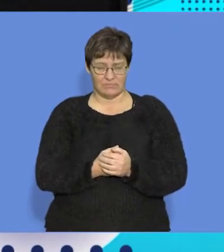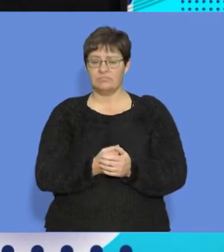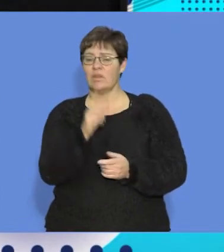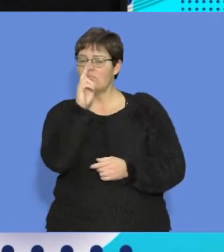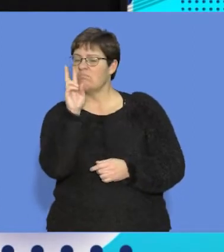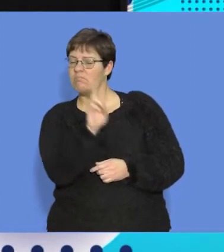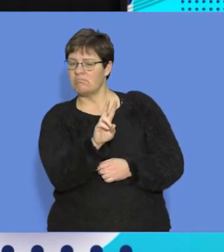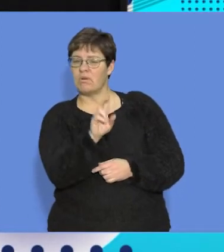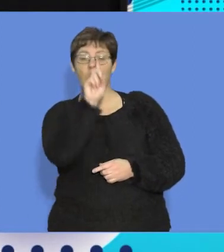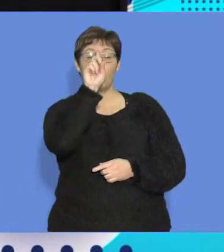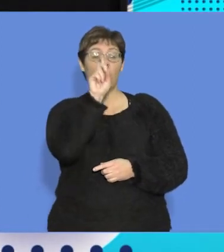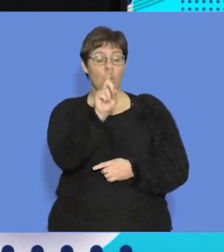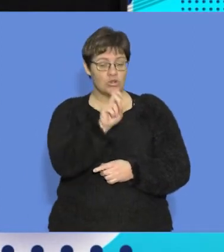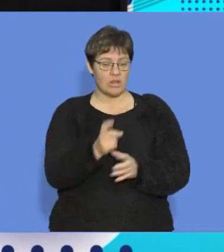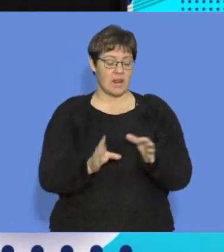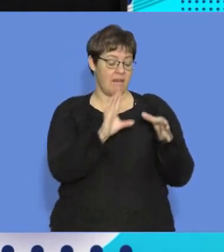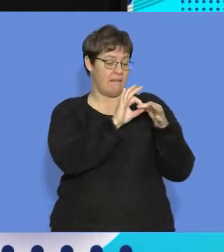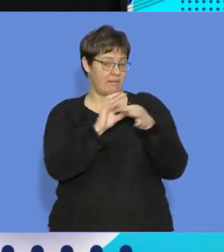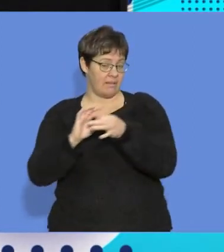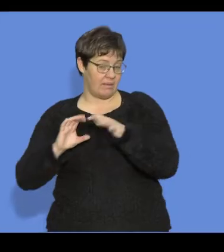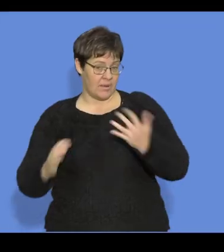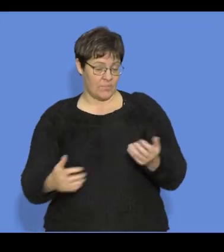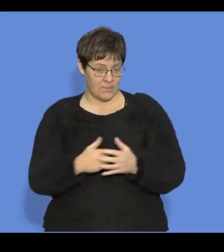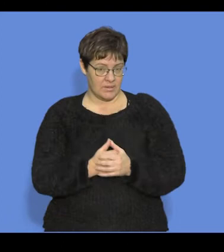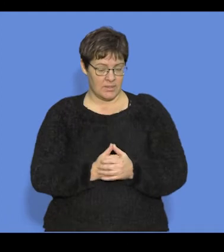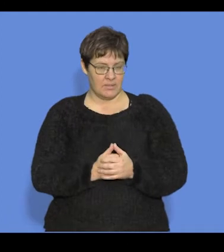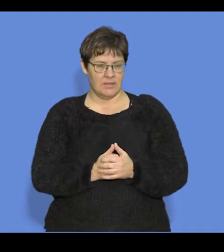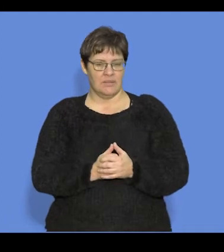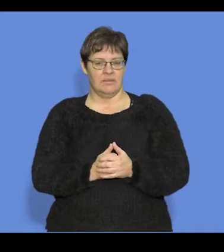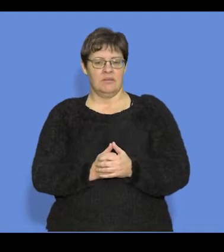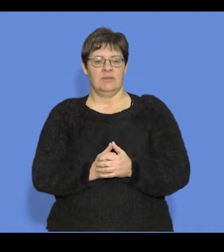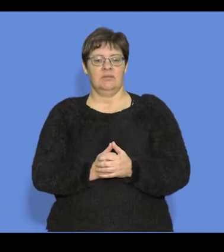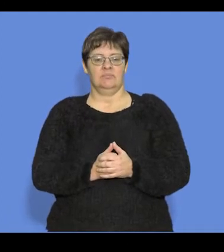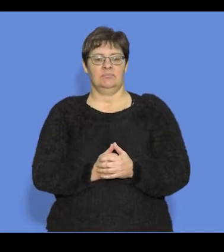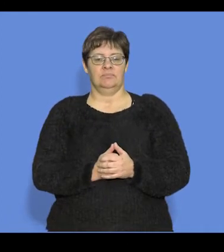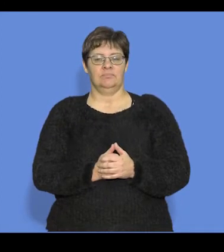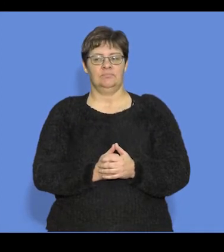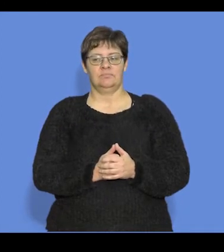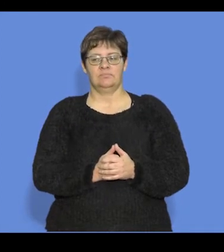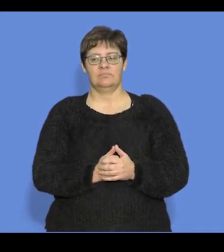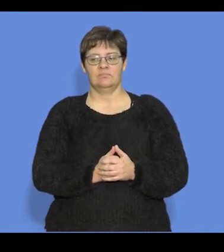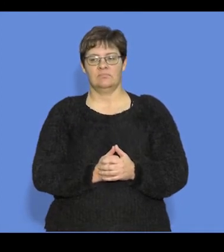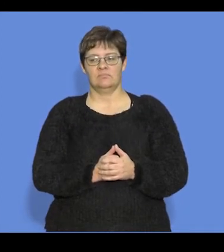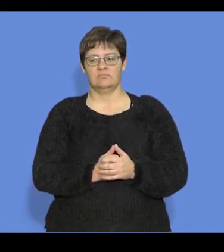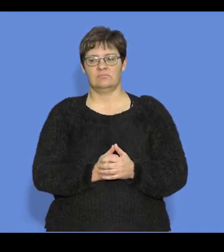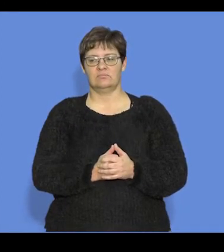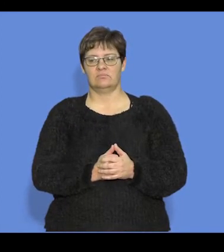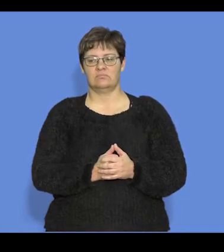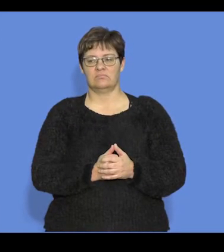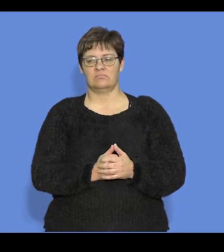at how questions can be linked. Okay, first of all, there will always